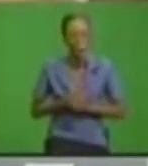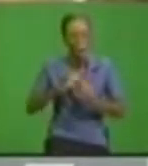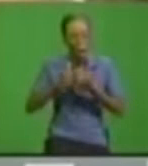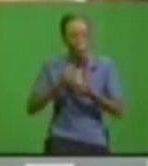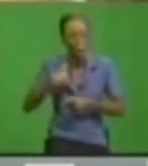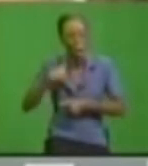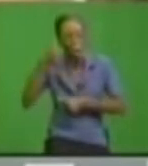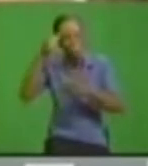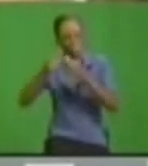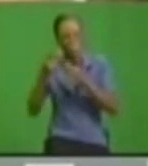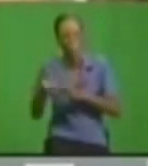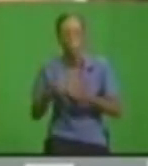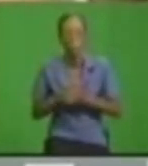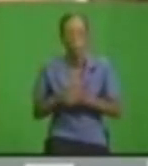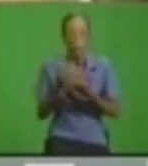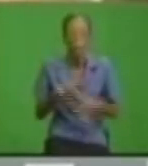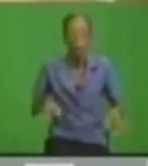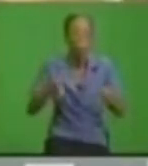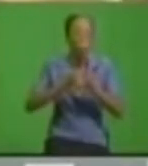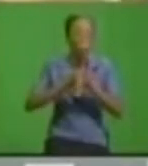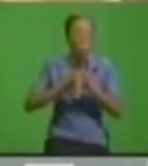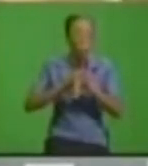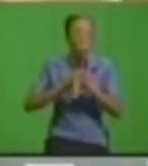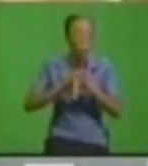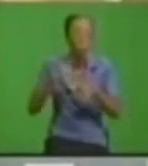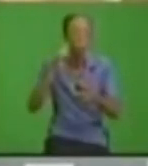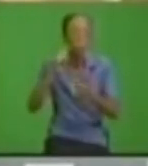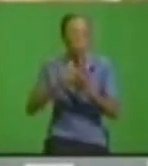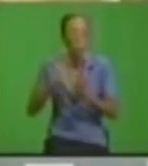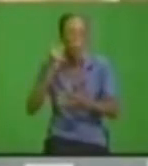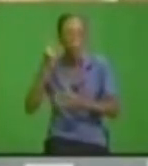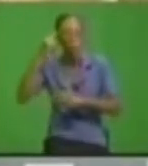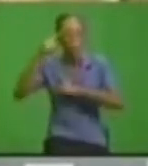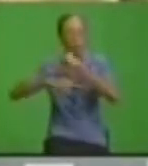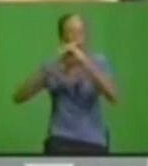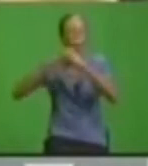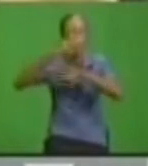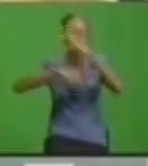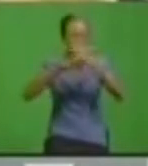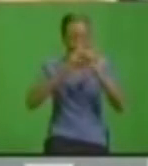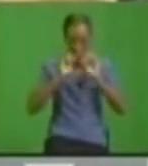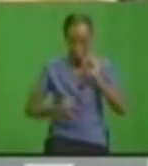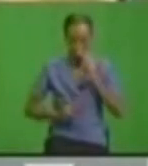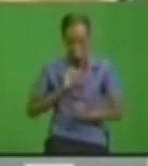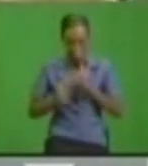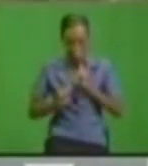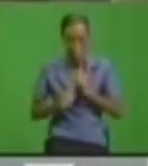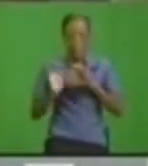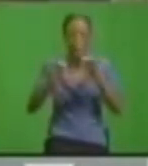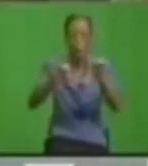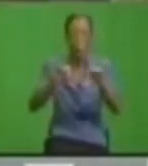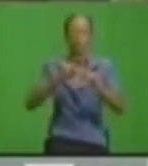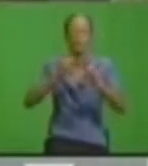Minister if we do not recognize that he was also an internationalist. Yes, in Cuba we would call him